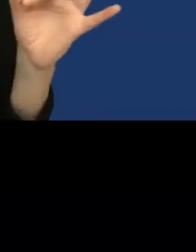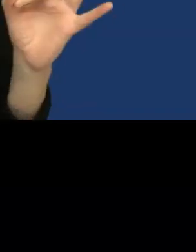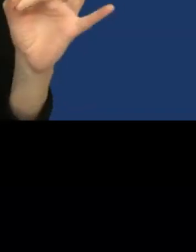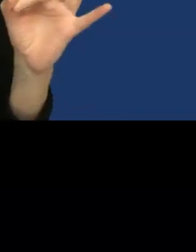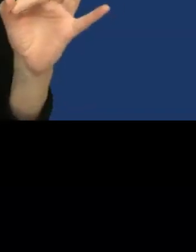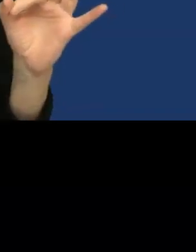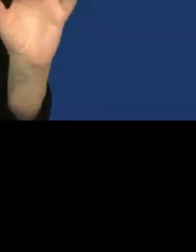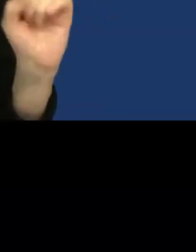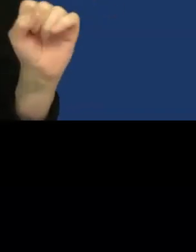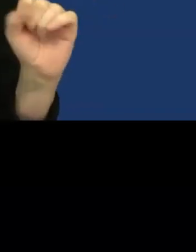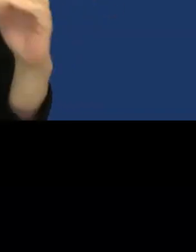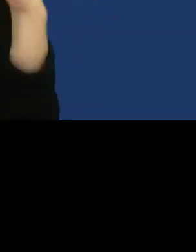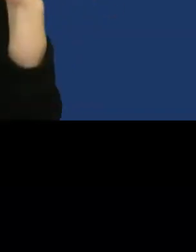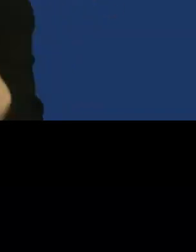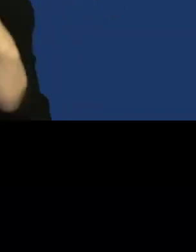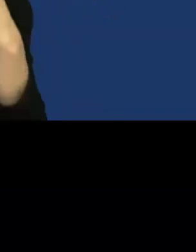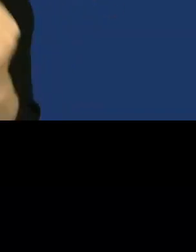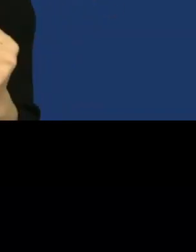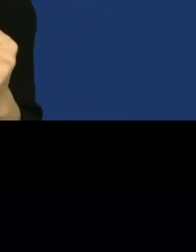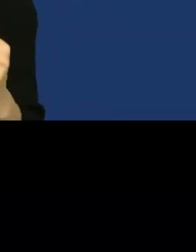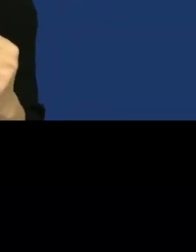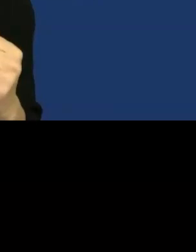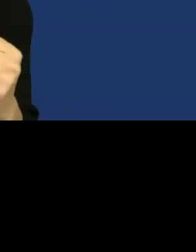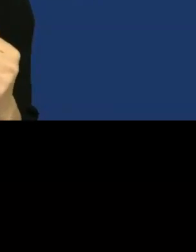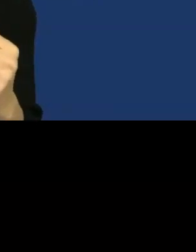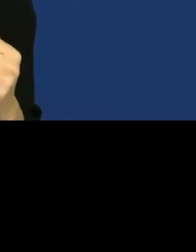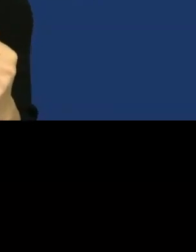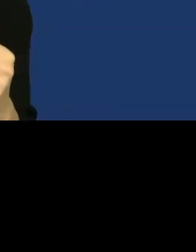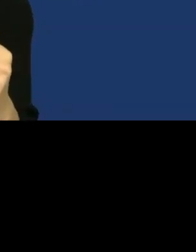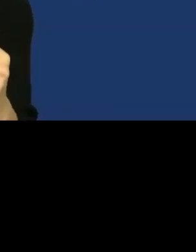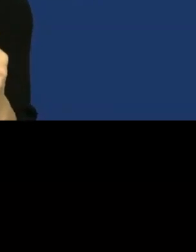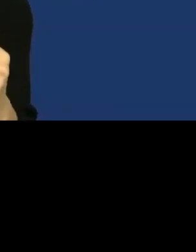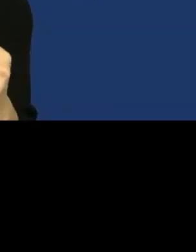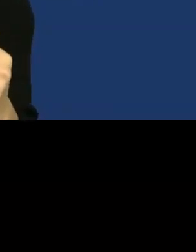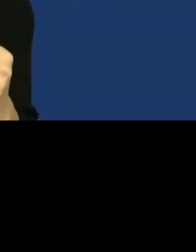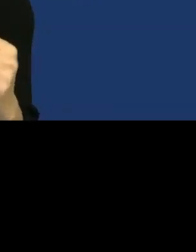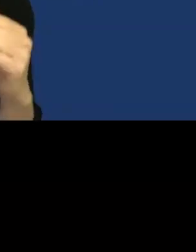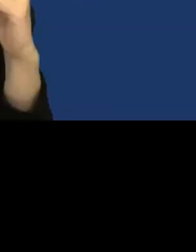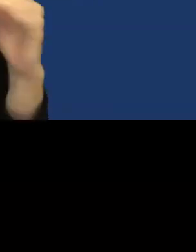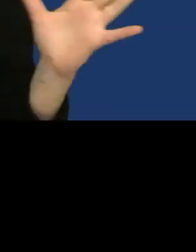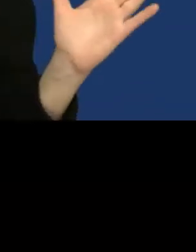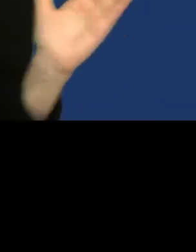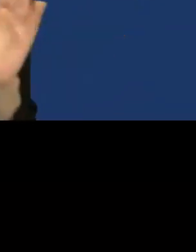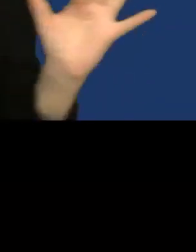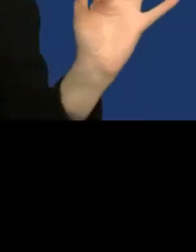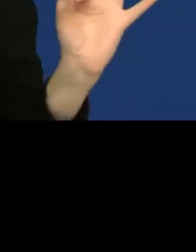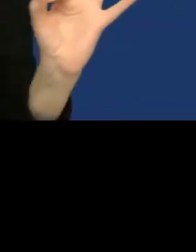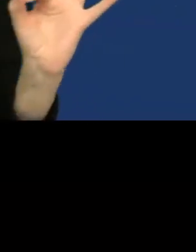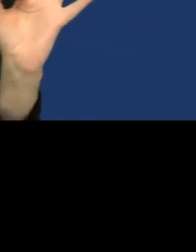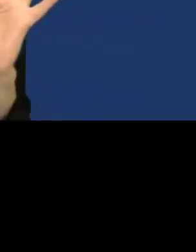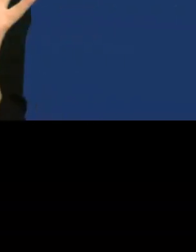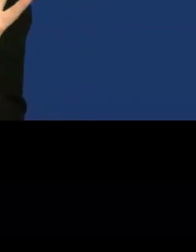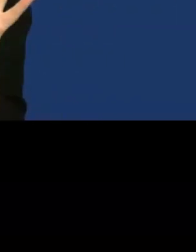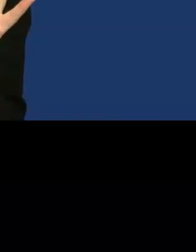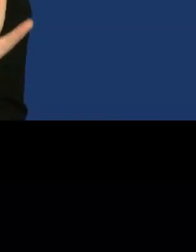you shouldn't try to go and really place them closer together than the actual 2